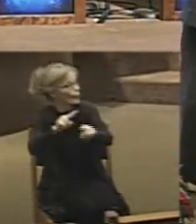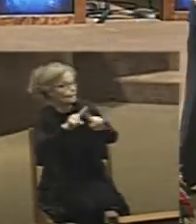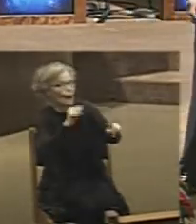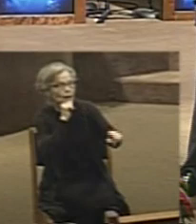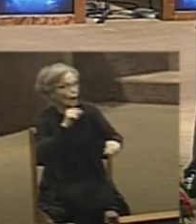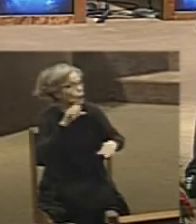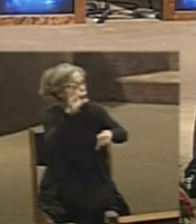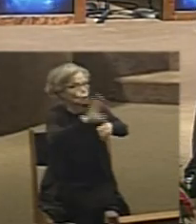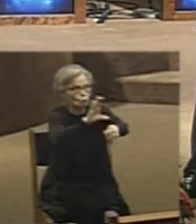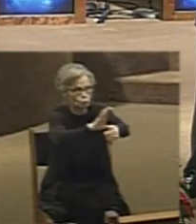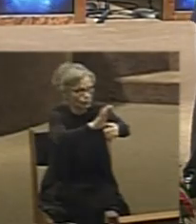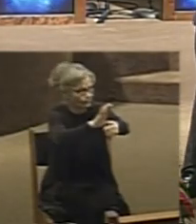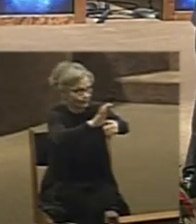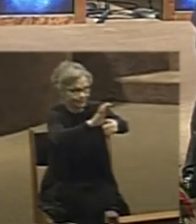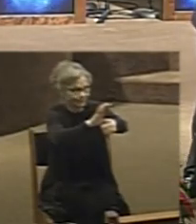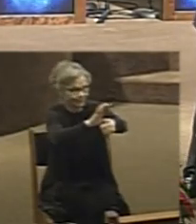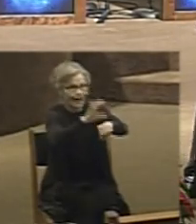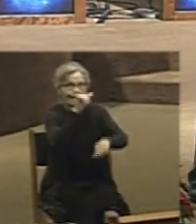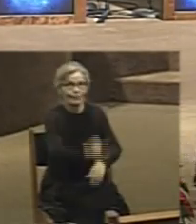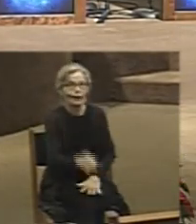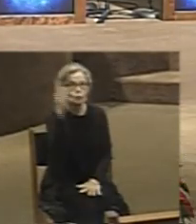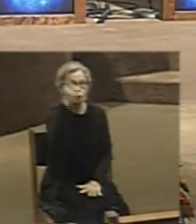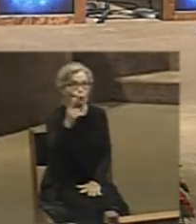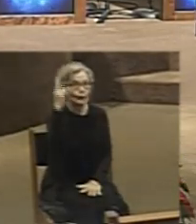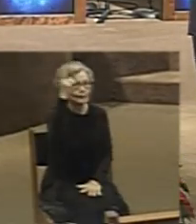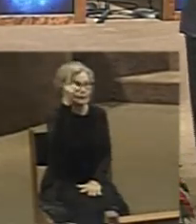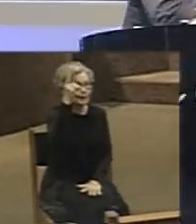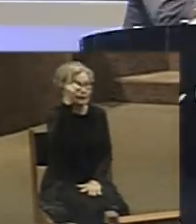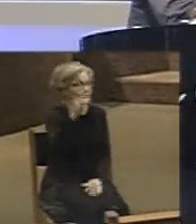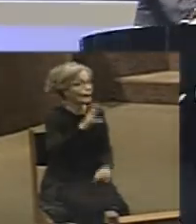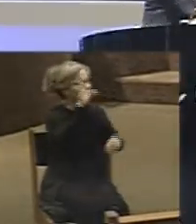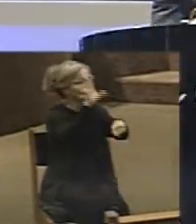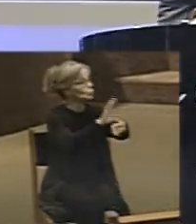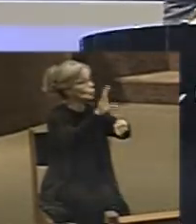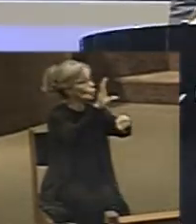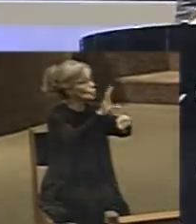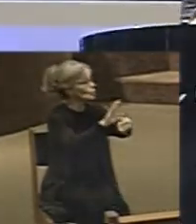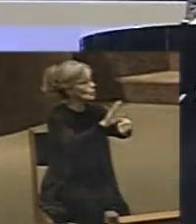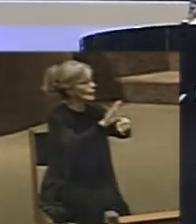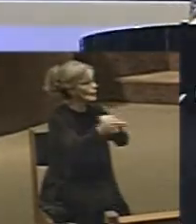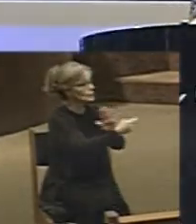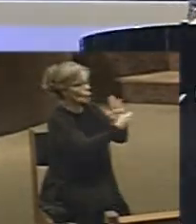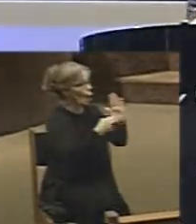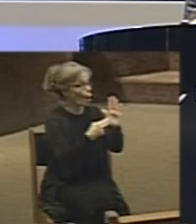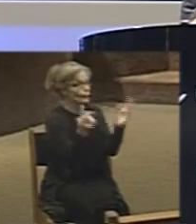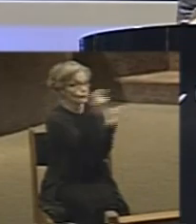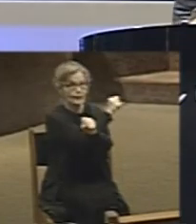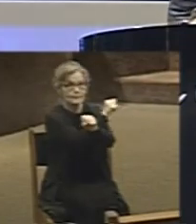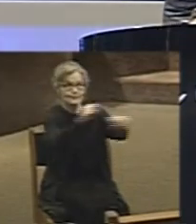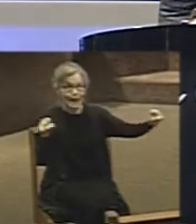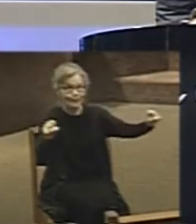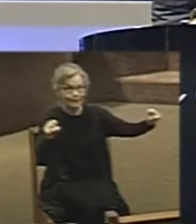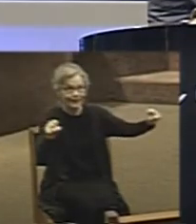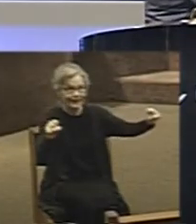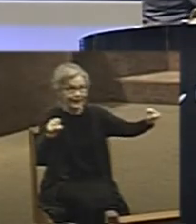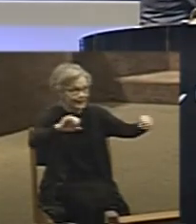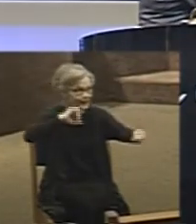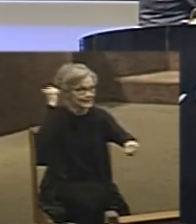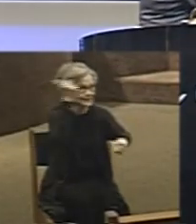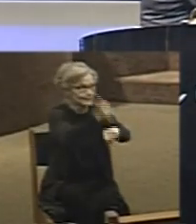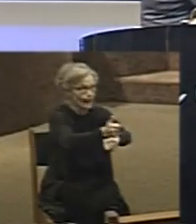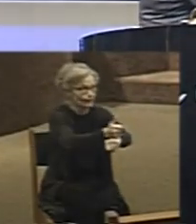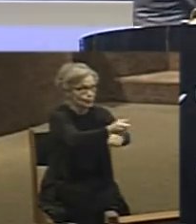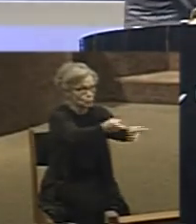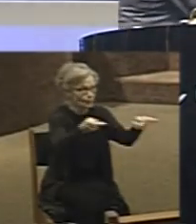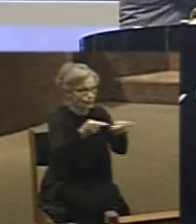Which is why the church is the safe, settled place for your